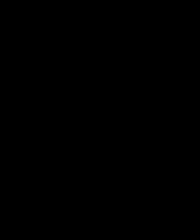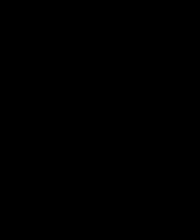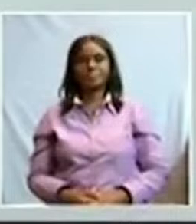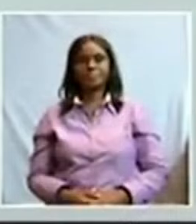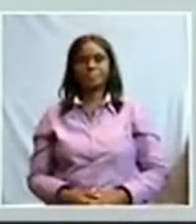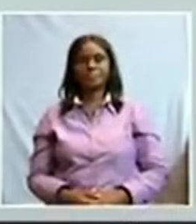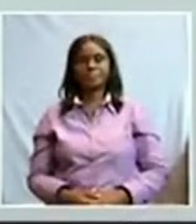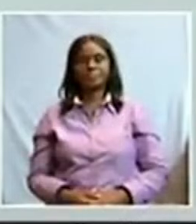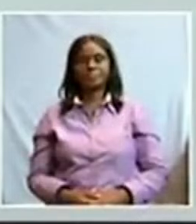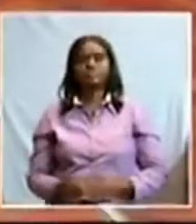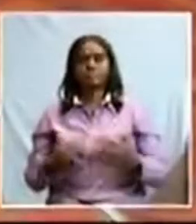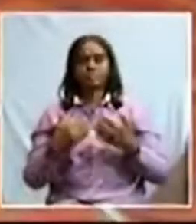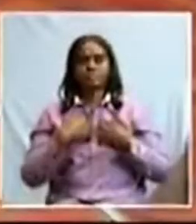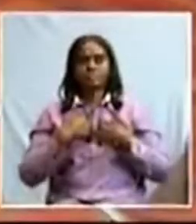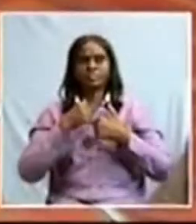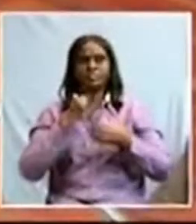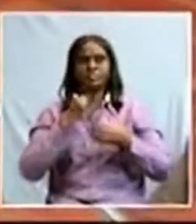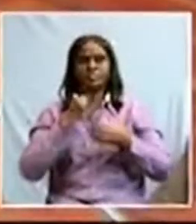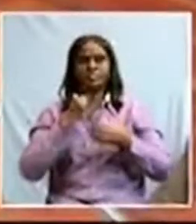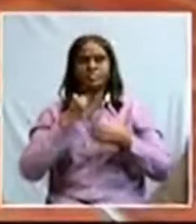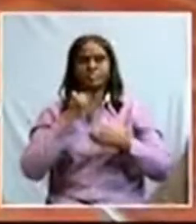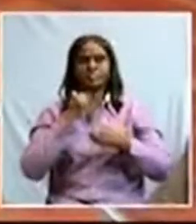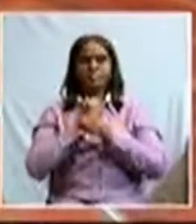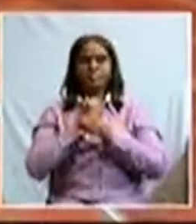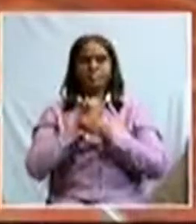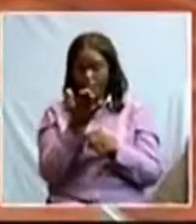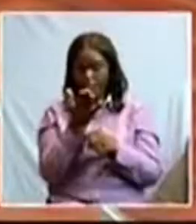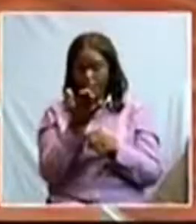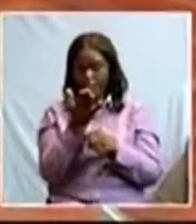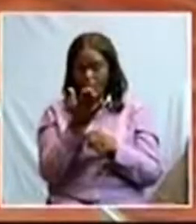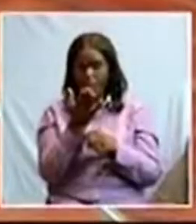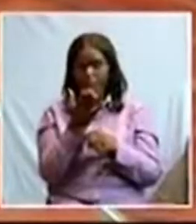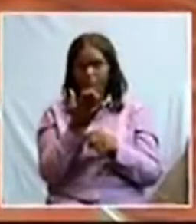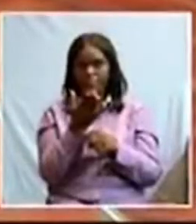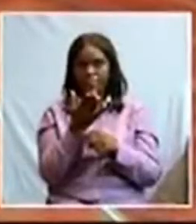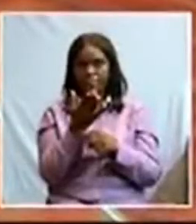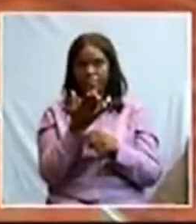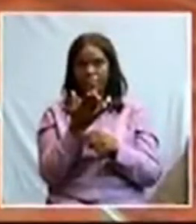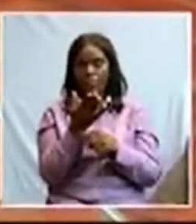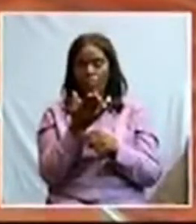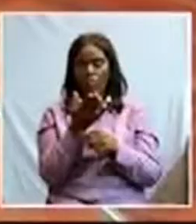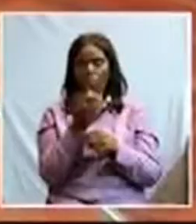Chair, we have done one benefit structure.